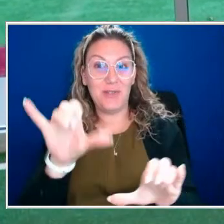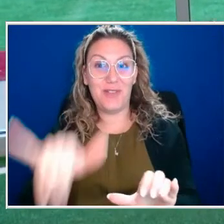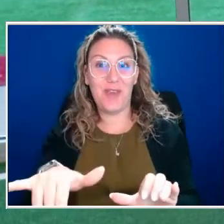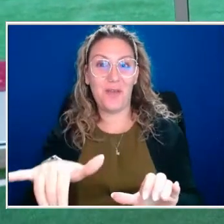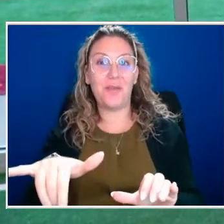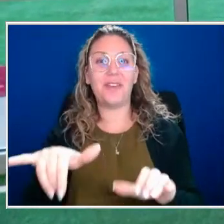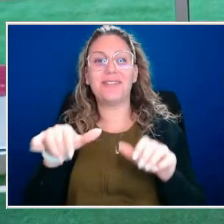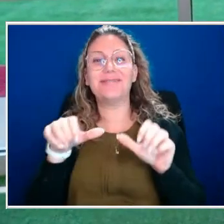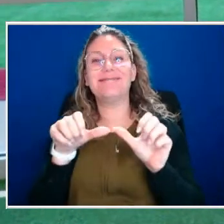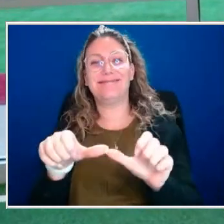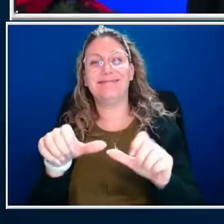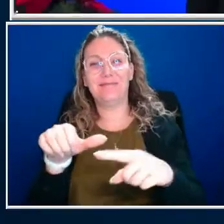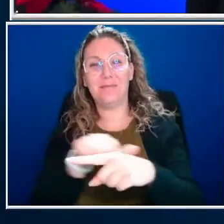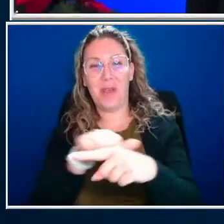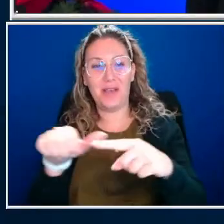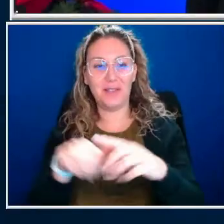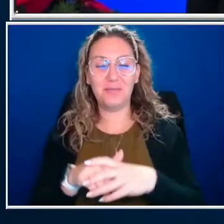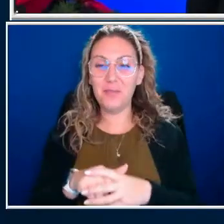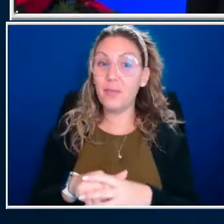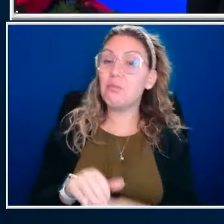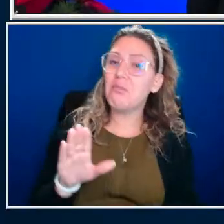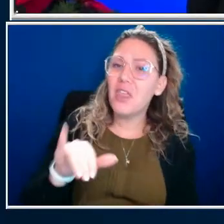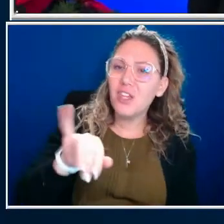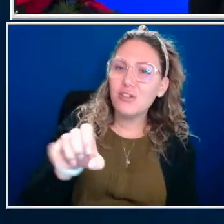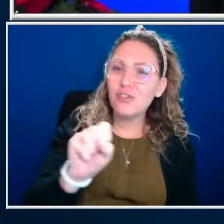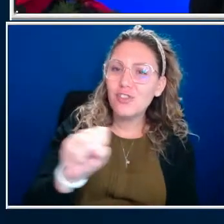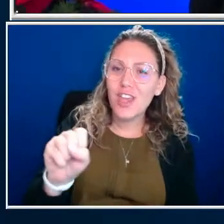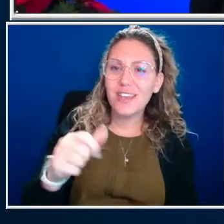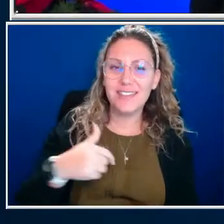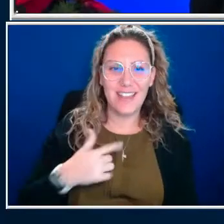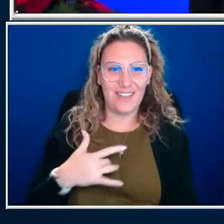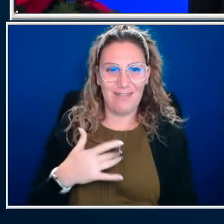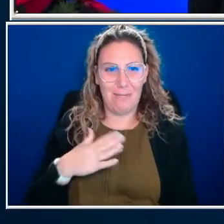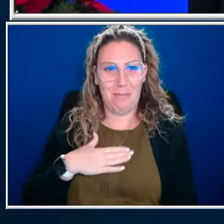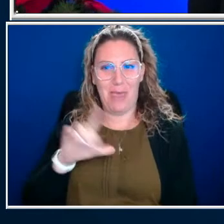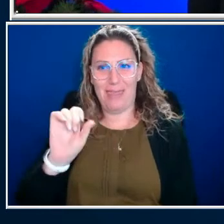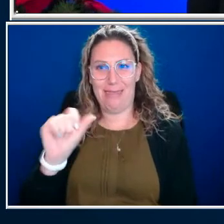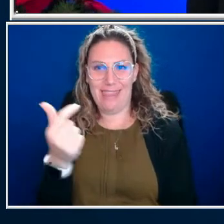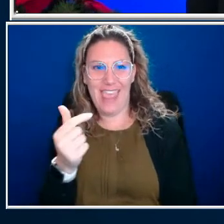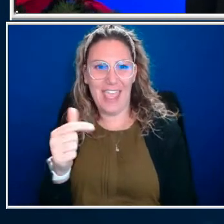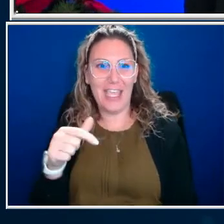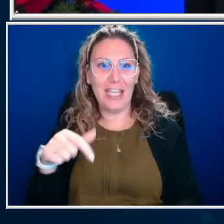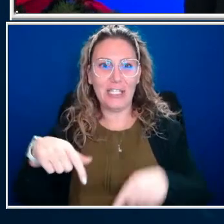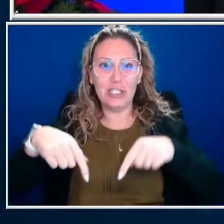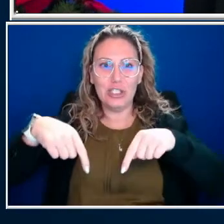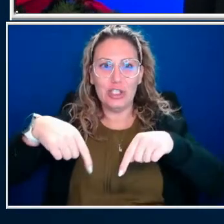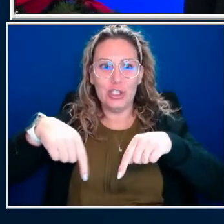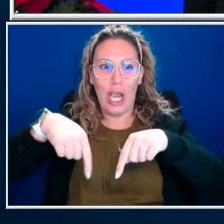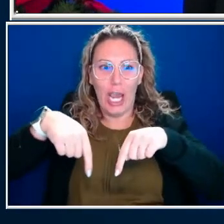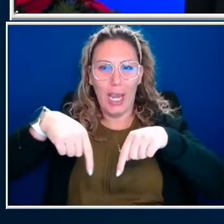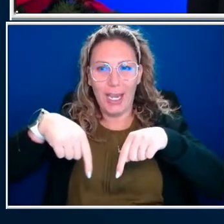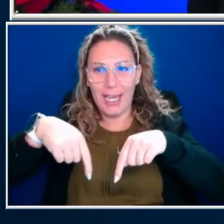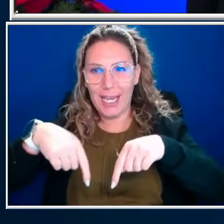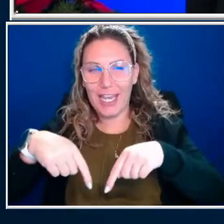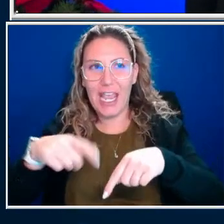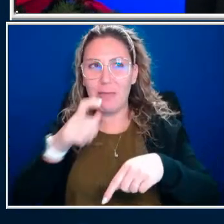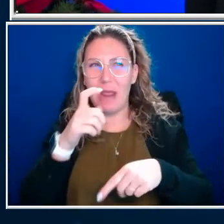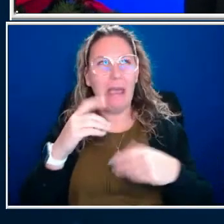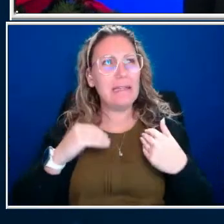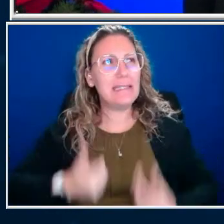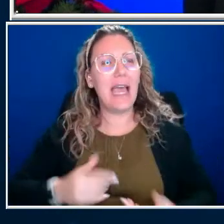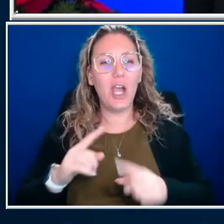and this is actually, I feel my leg kind of shaking, and it's not like I'm tired, but it's a little bit hard to balance.